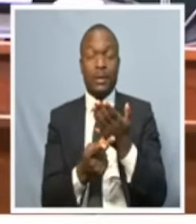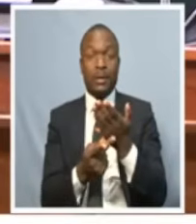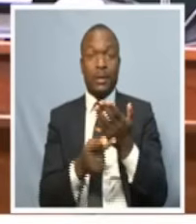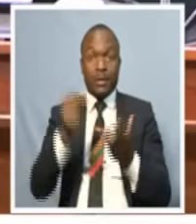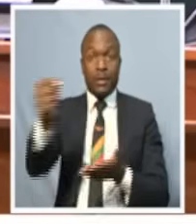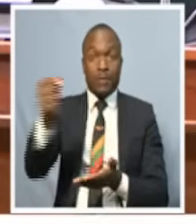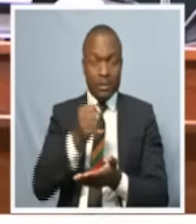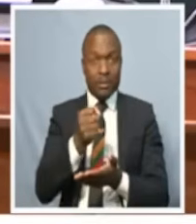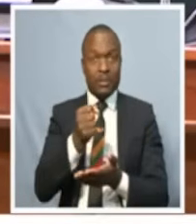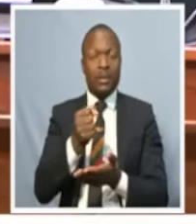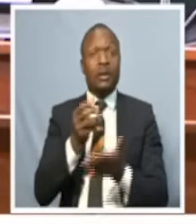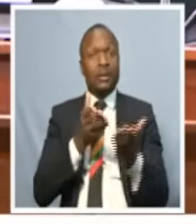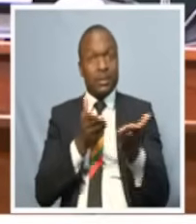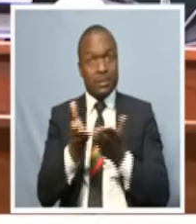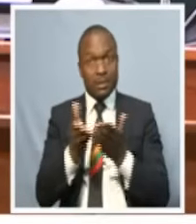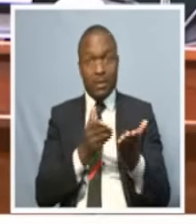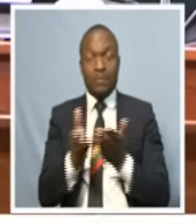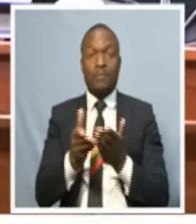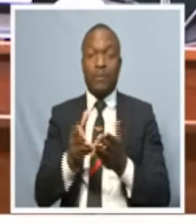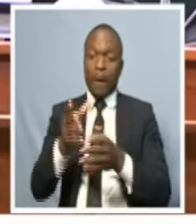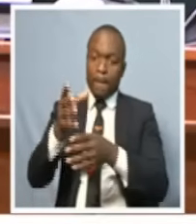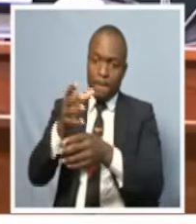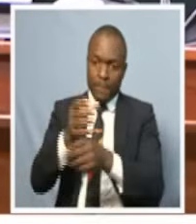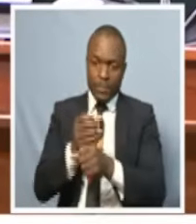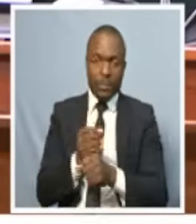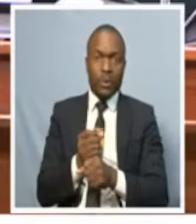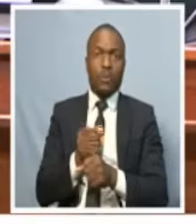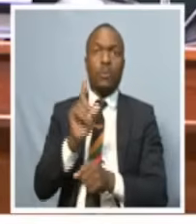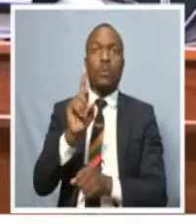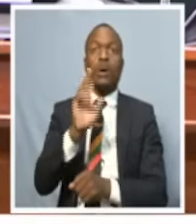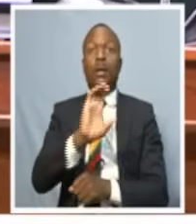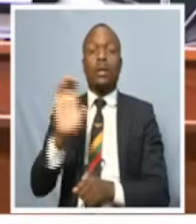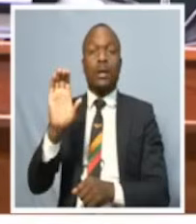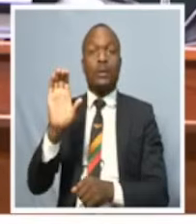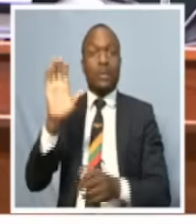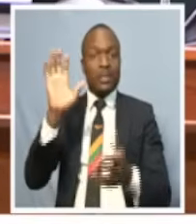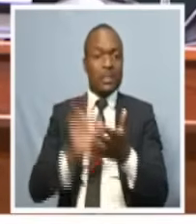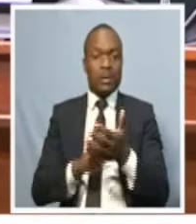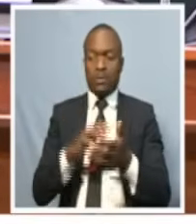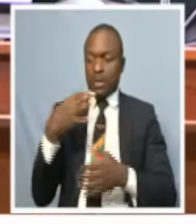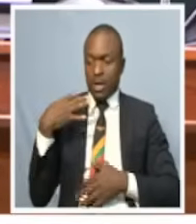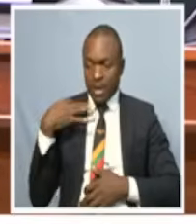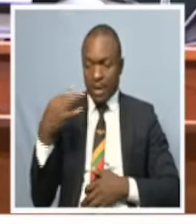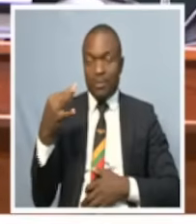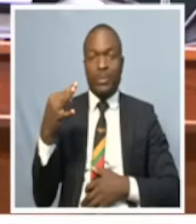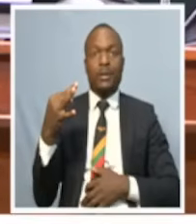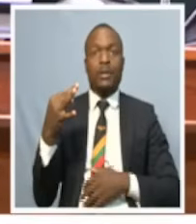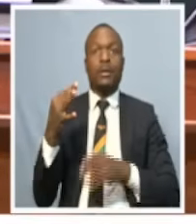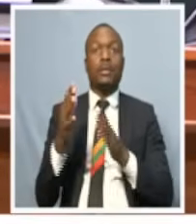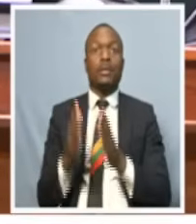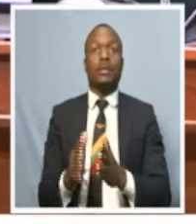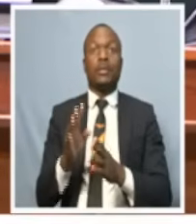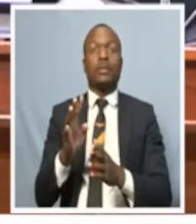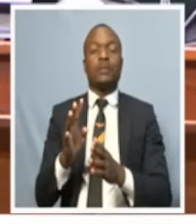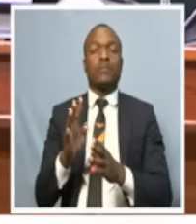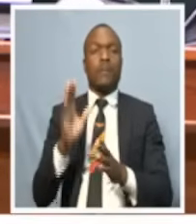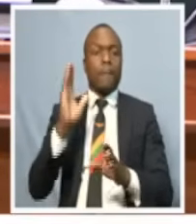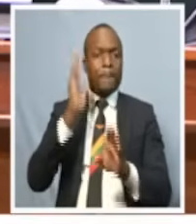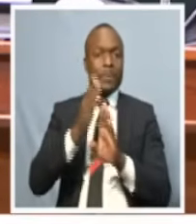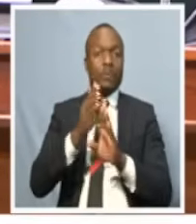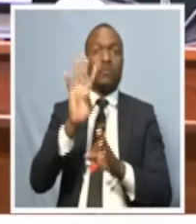of 100,000 applications for approximately 4,000 positions.